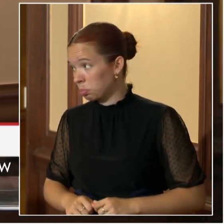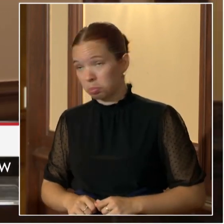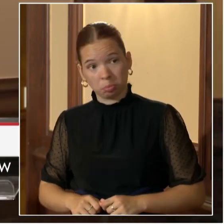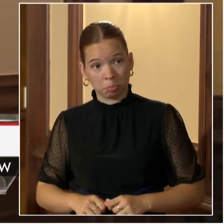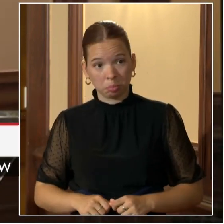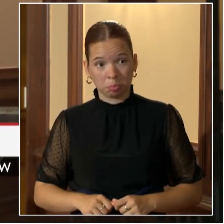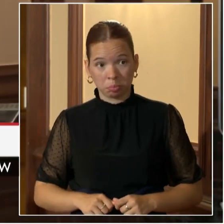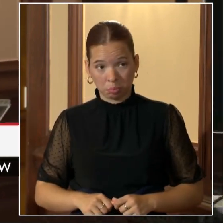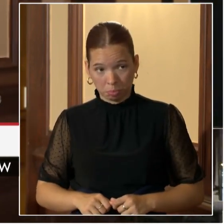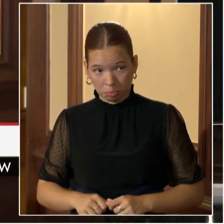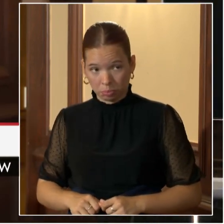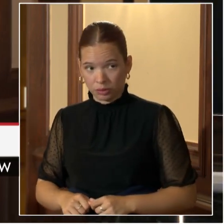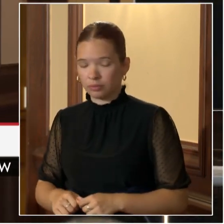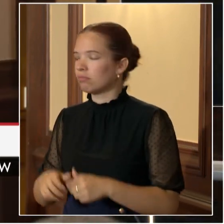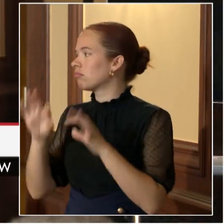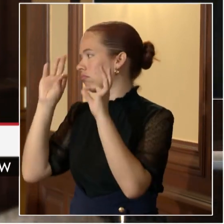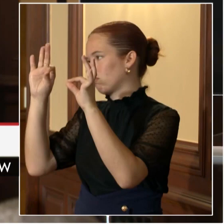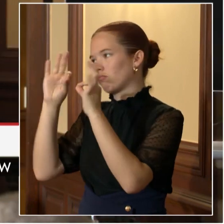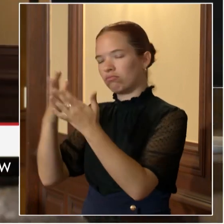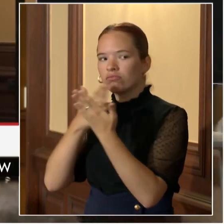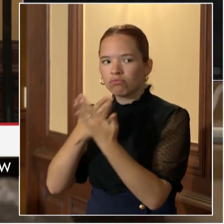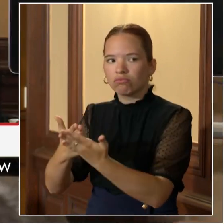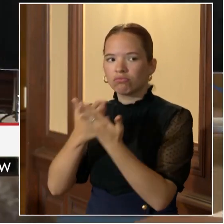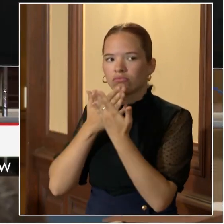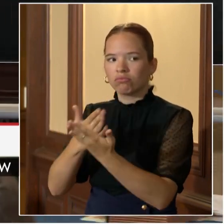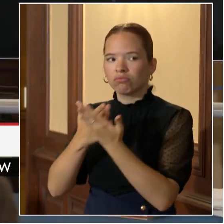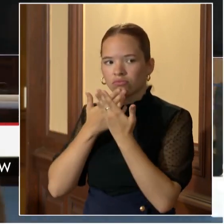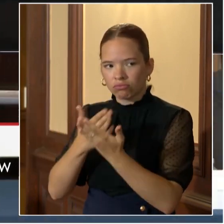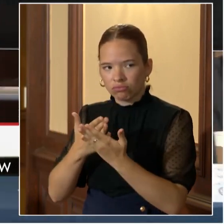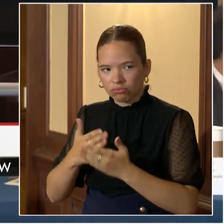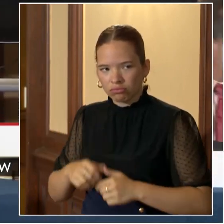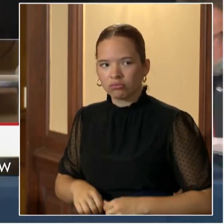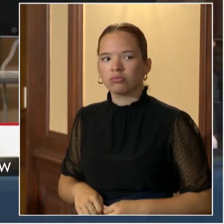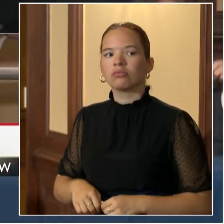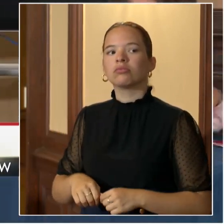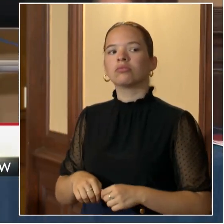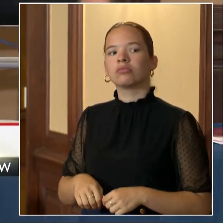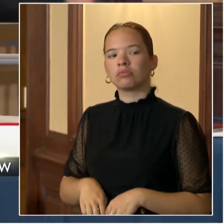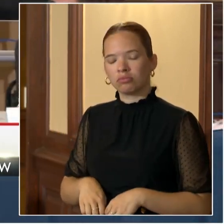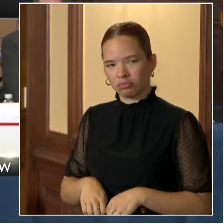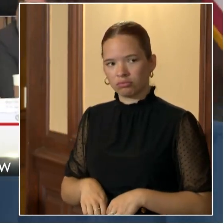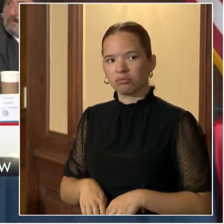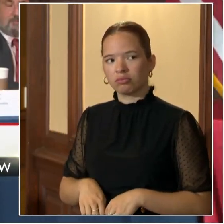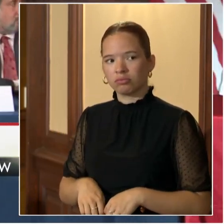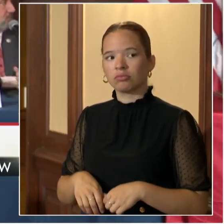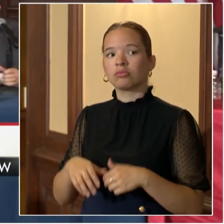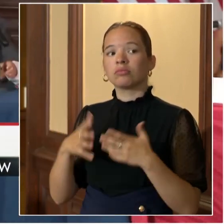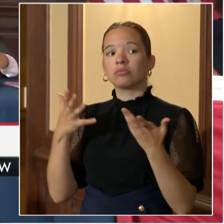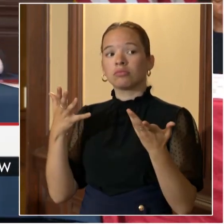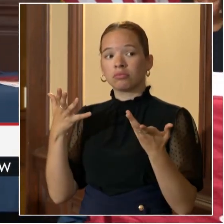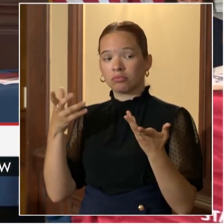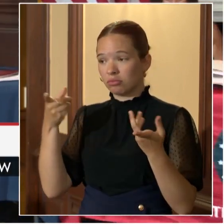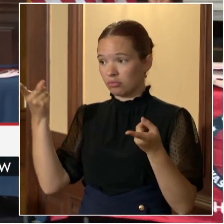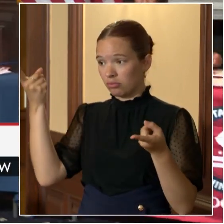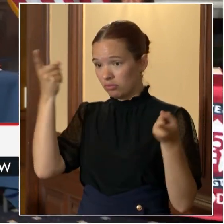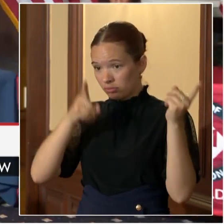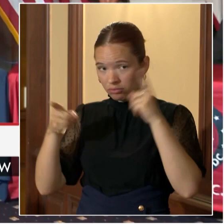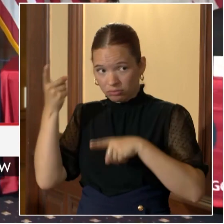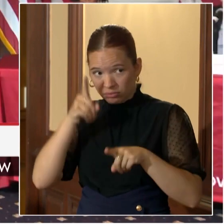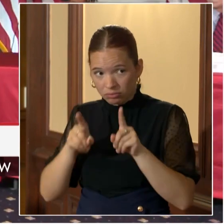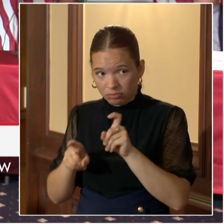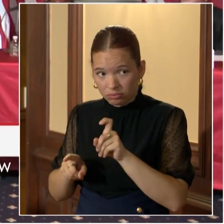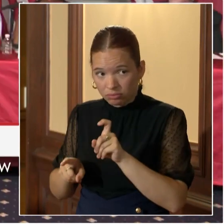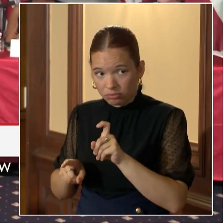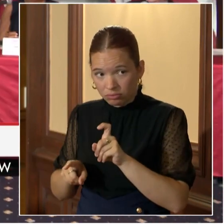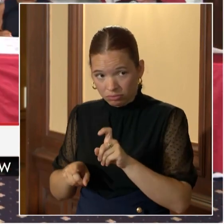so much, Ms. Perry, and I'll open up the floor for questions. Senator Strauss. One, I do want to thank you, and